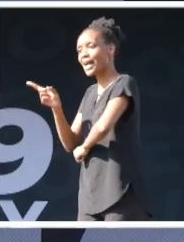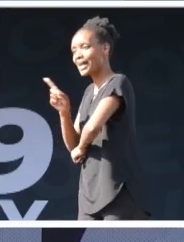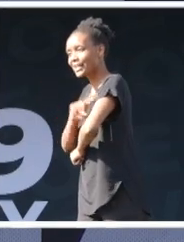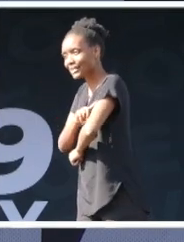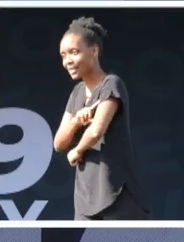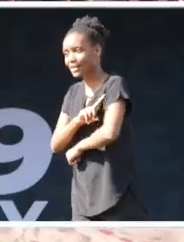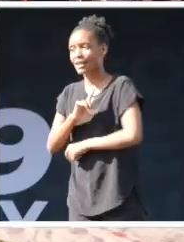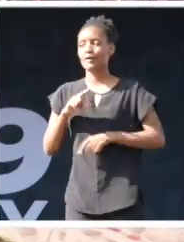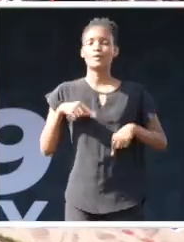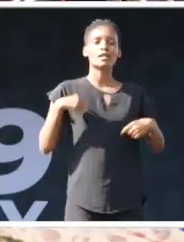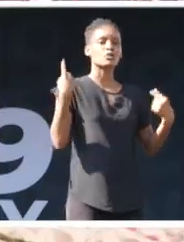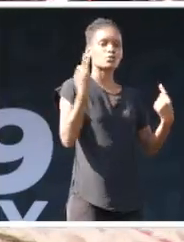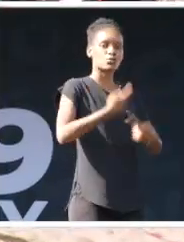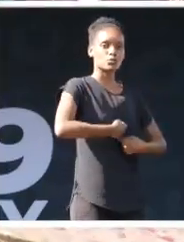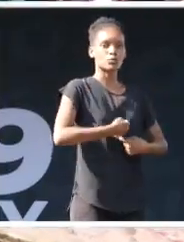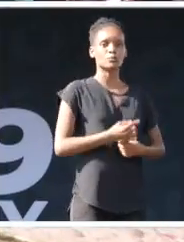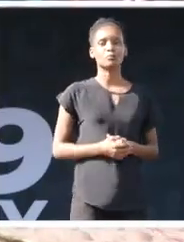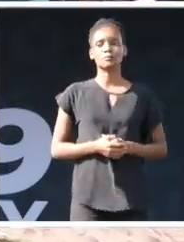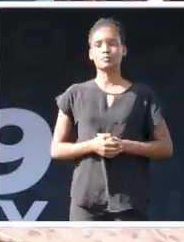Amanda!